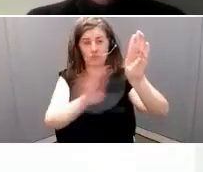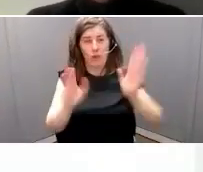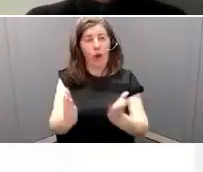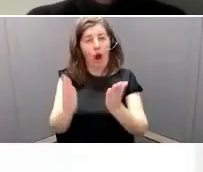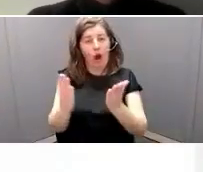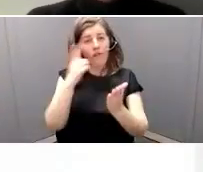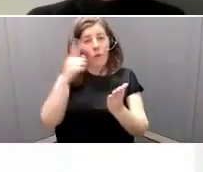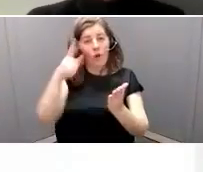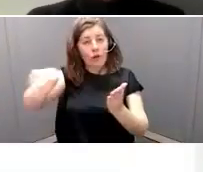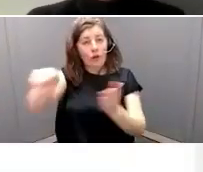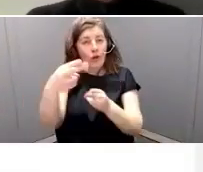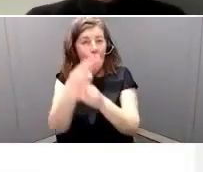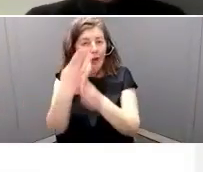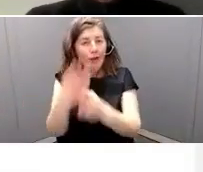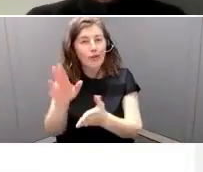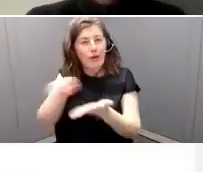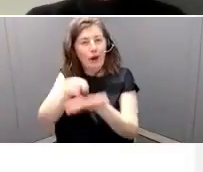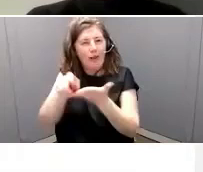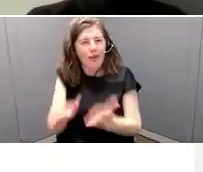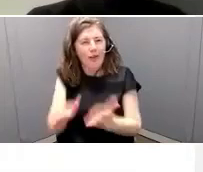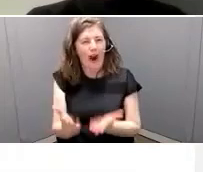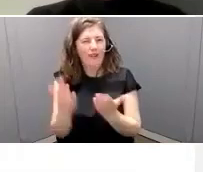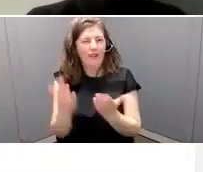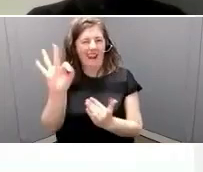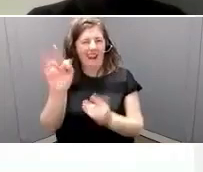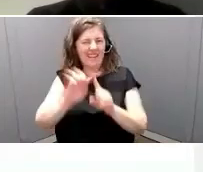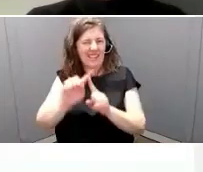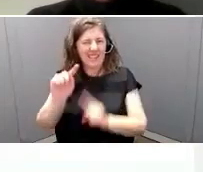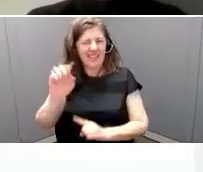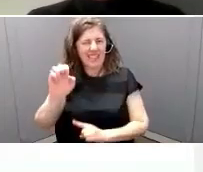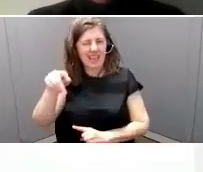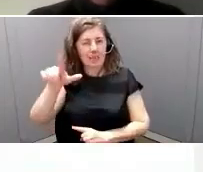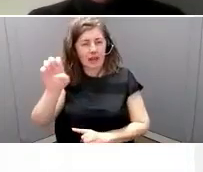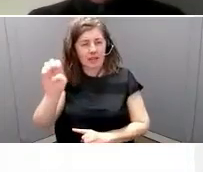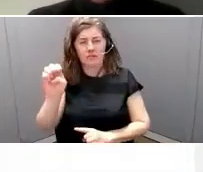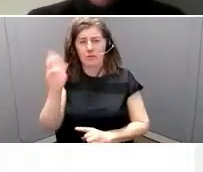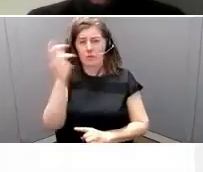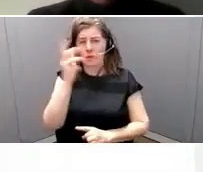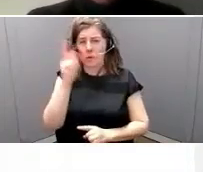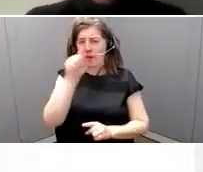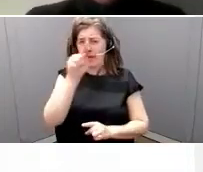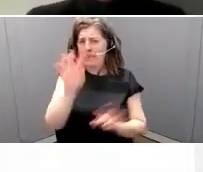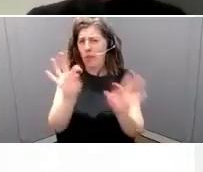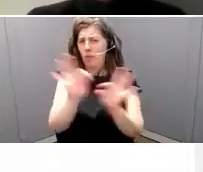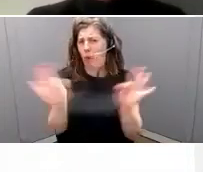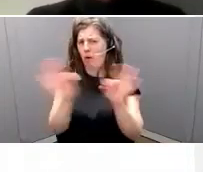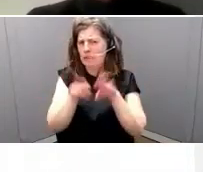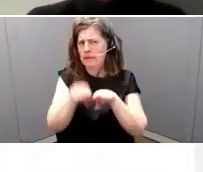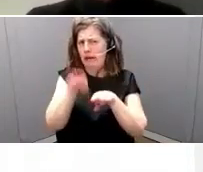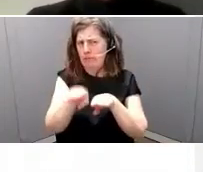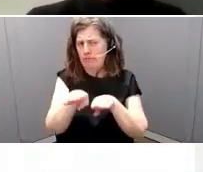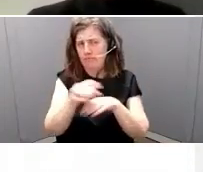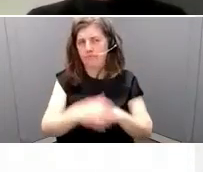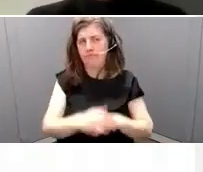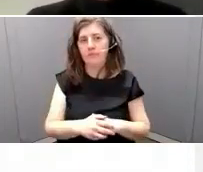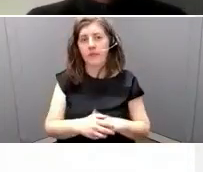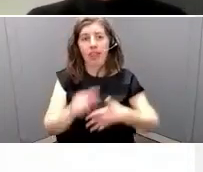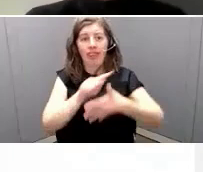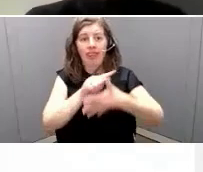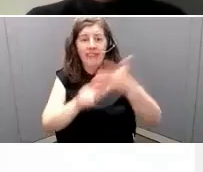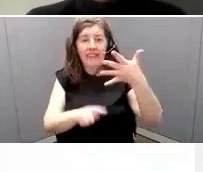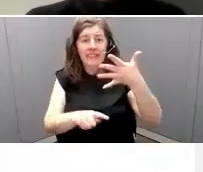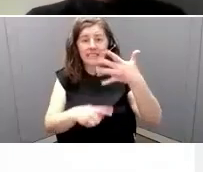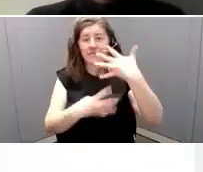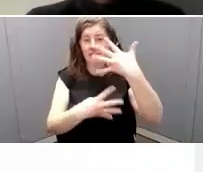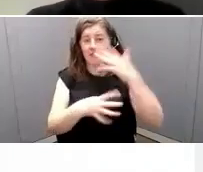users, all of you authors. And this is arguably a quite important step. These are the